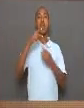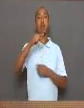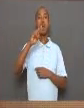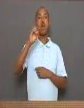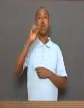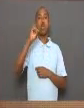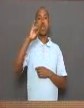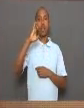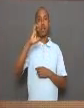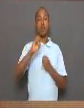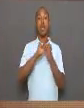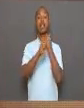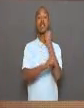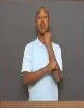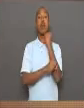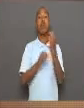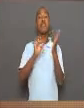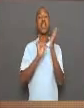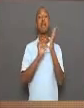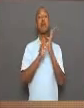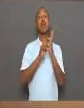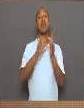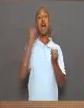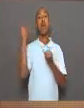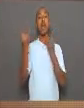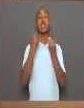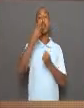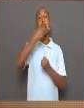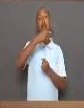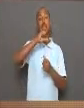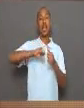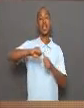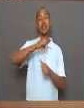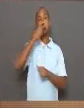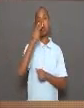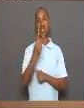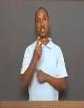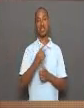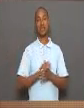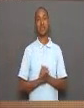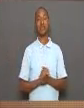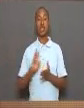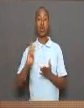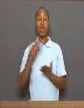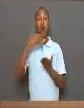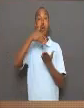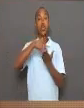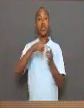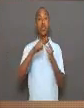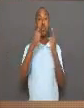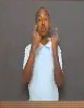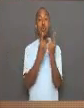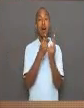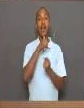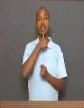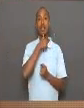the number of ionizable hydrogen atoms they possess. We will also group